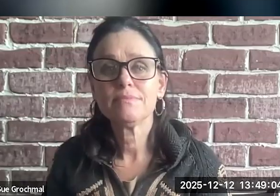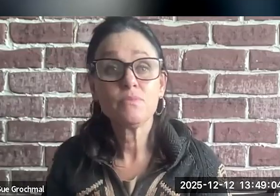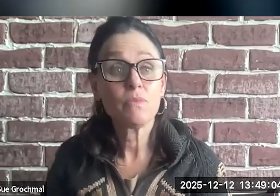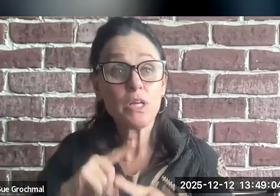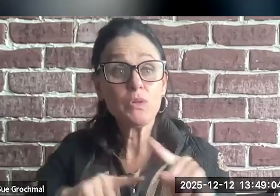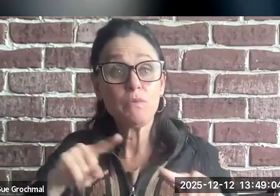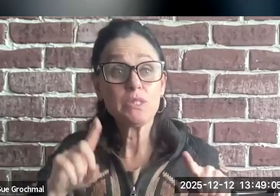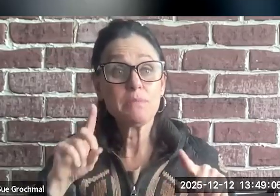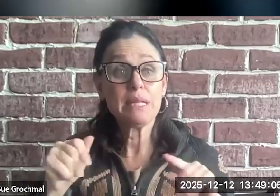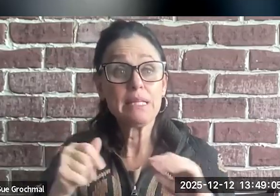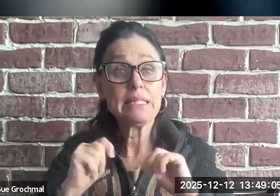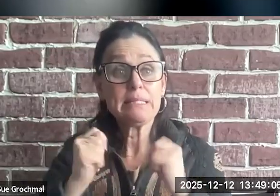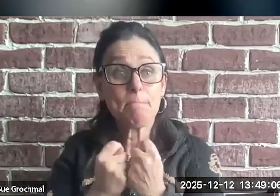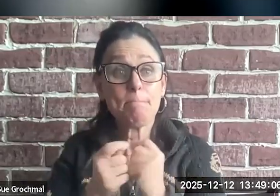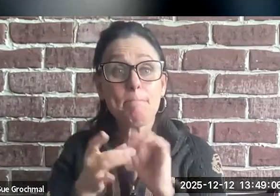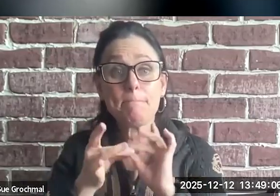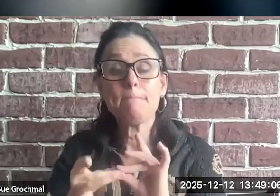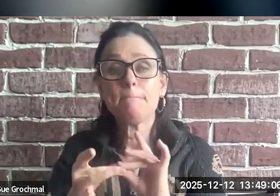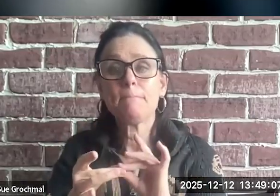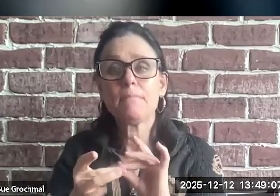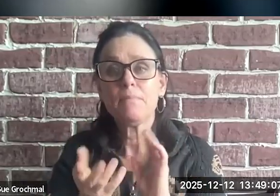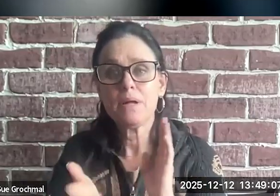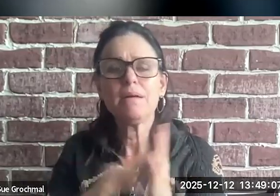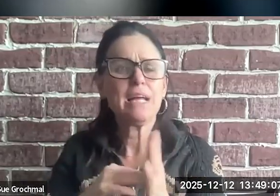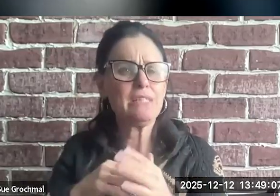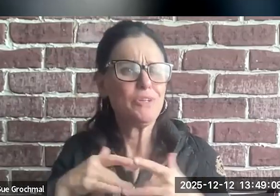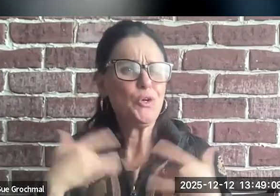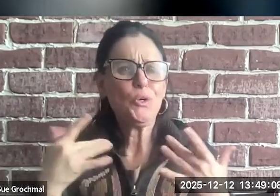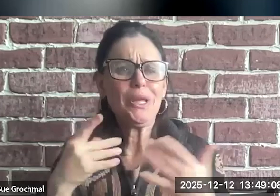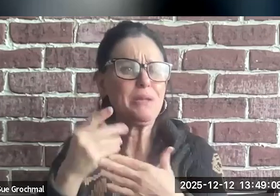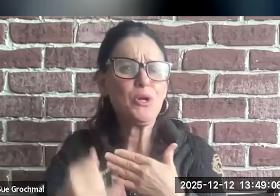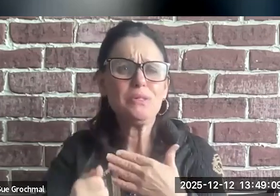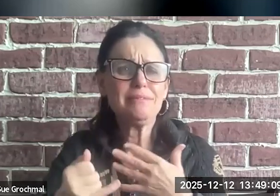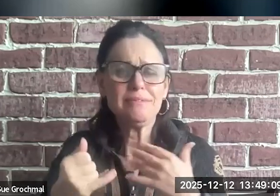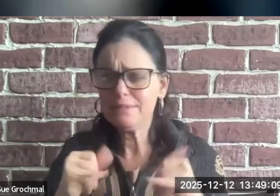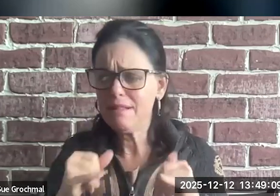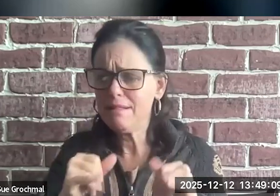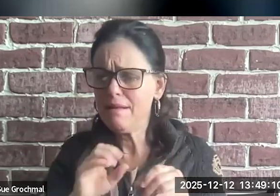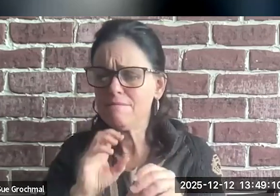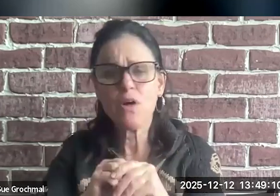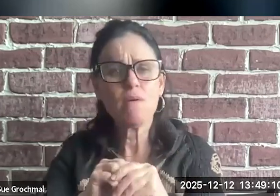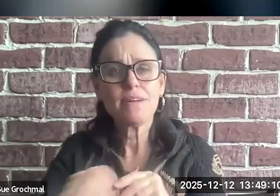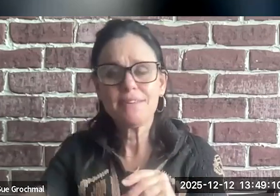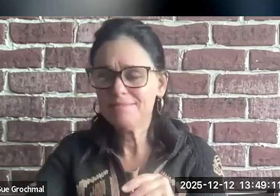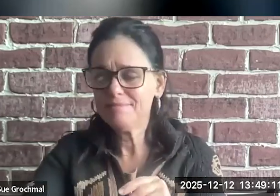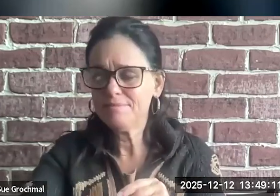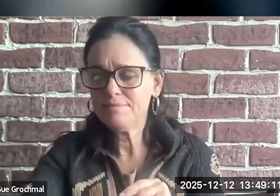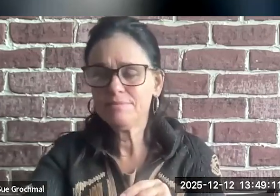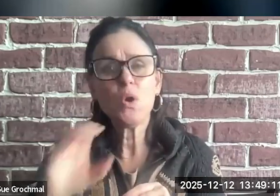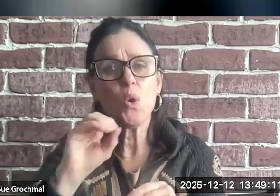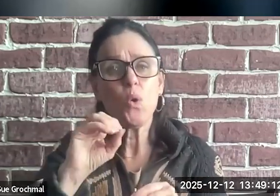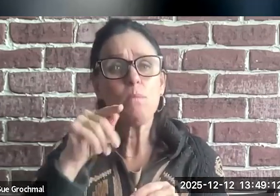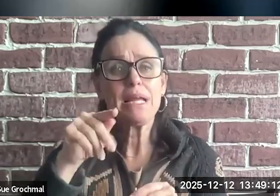disability community, right? And so that meant, again, we're still early on in the project, but that meant like involving